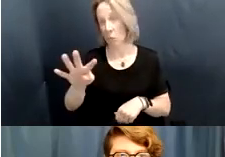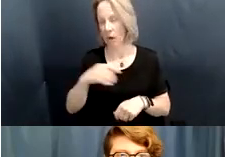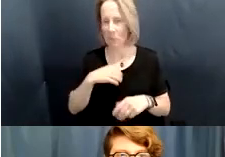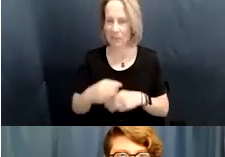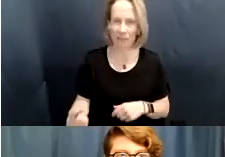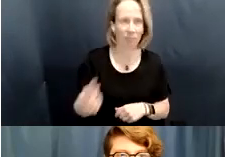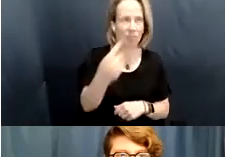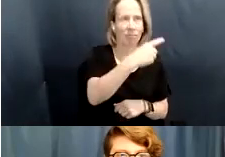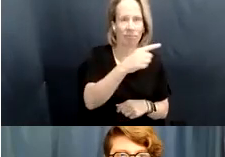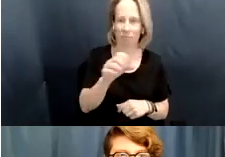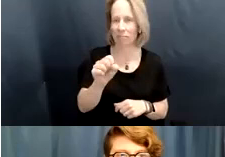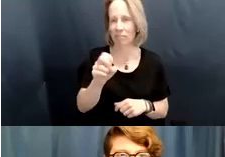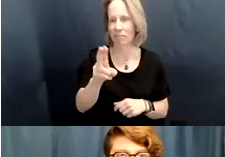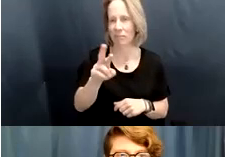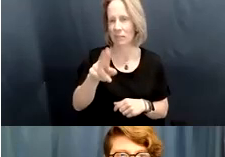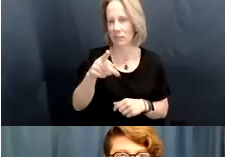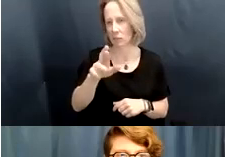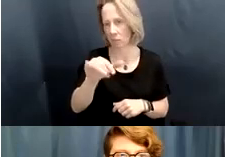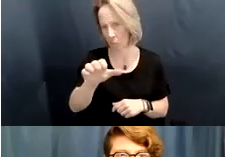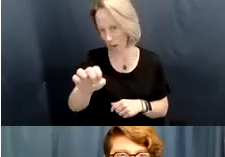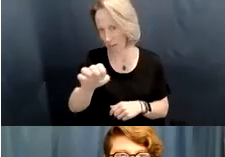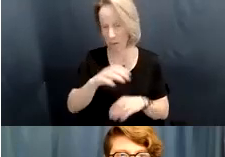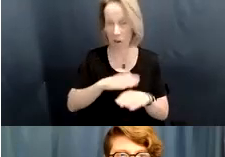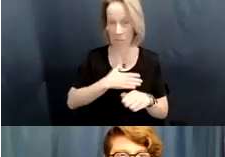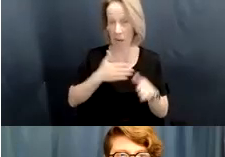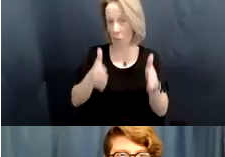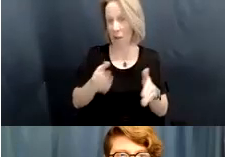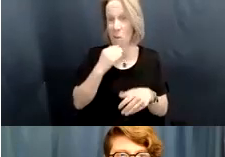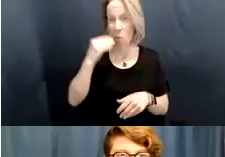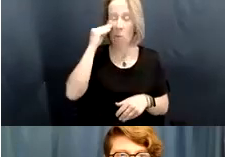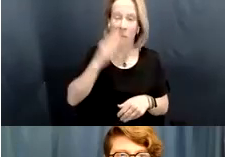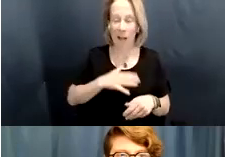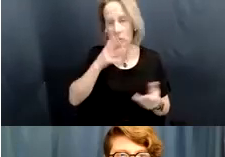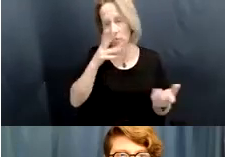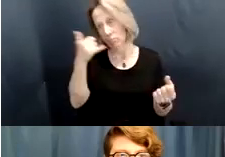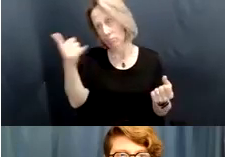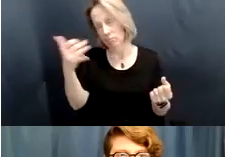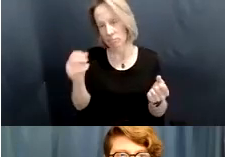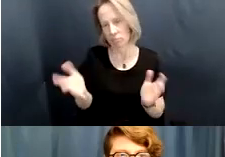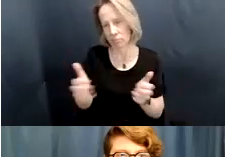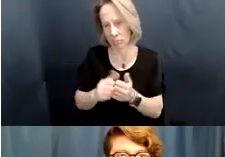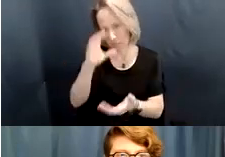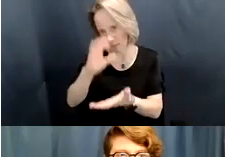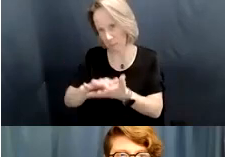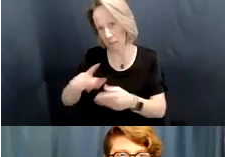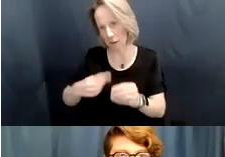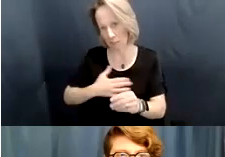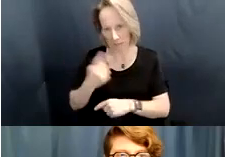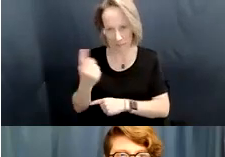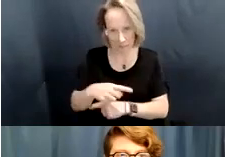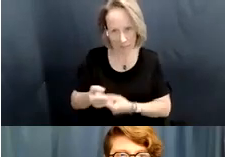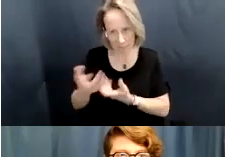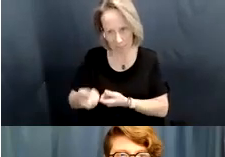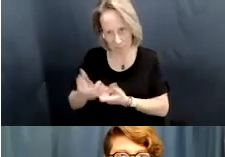on my way home, I could debrief and talk to my husband about my day, and then get home and just enjoy the rest of the